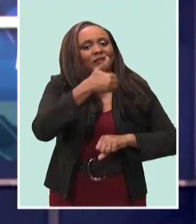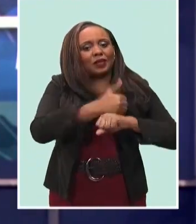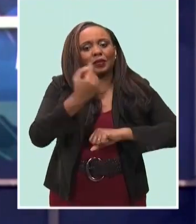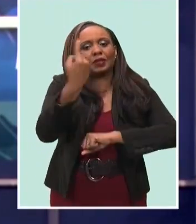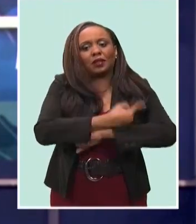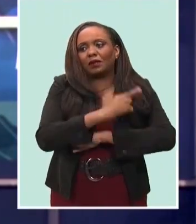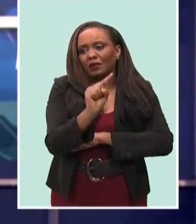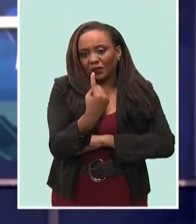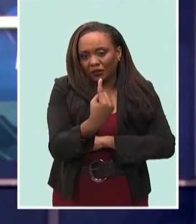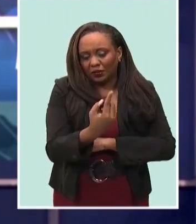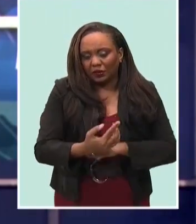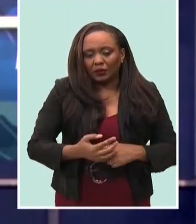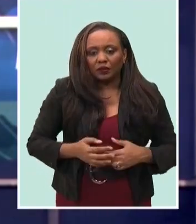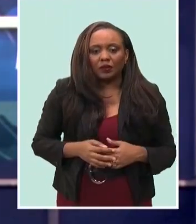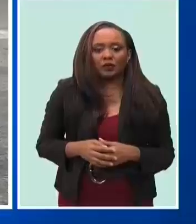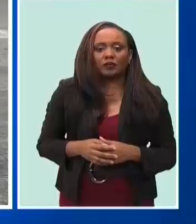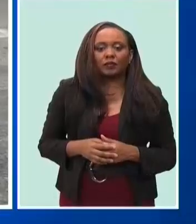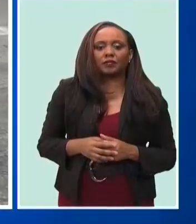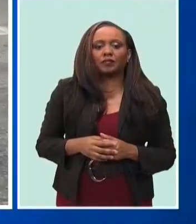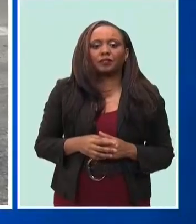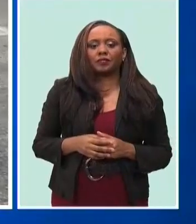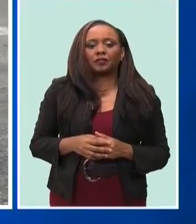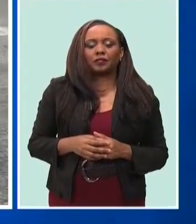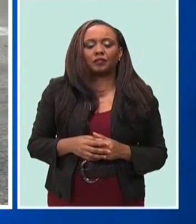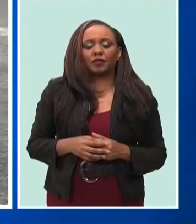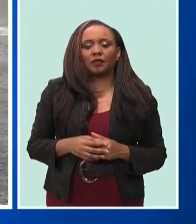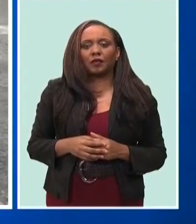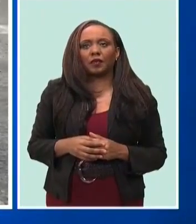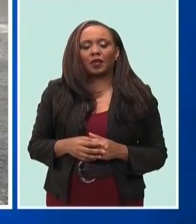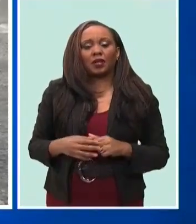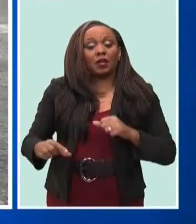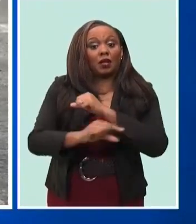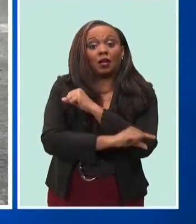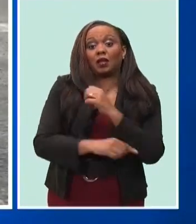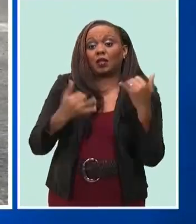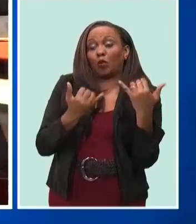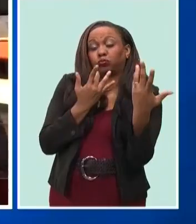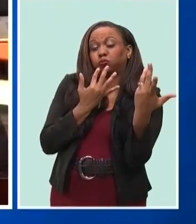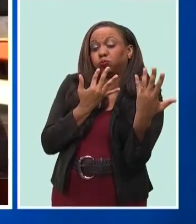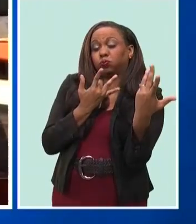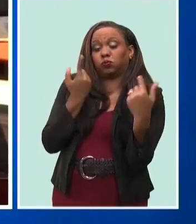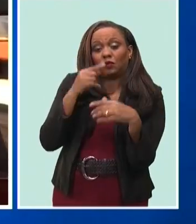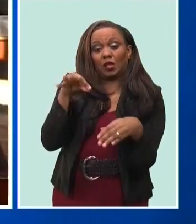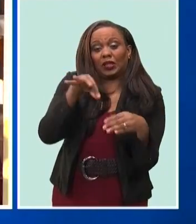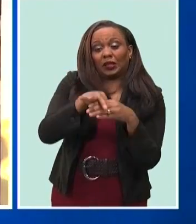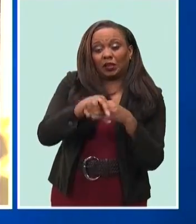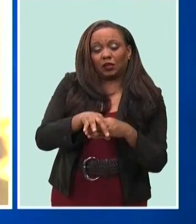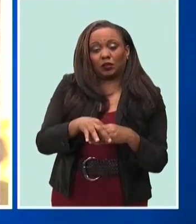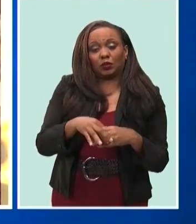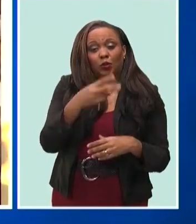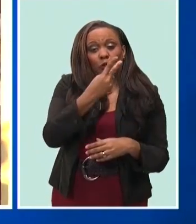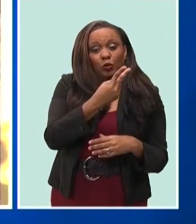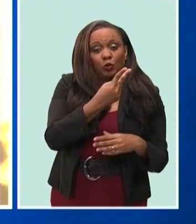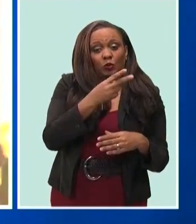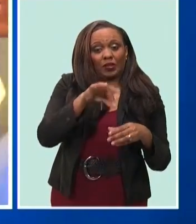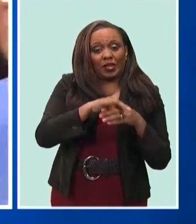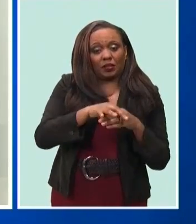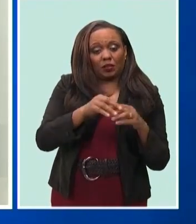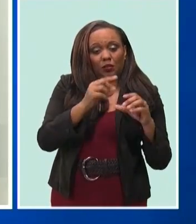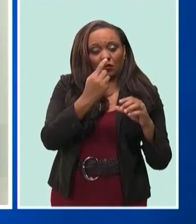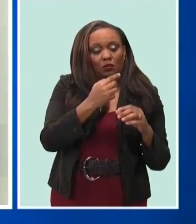the agenda. The country is now in the countdown to general and regional elections, as prescribed